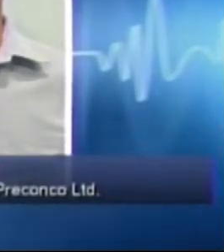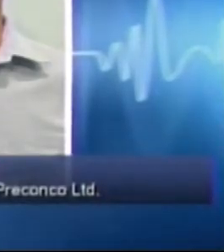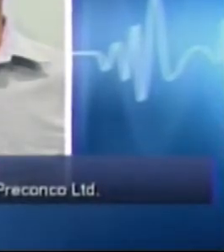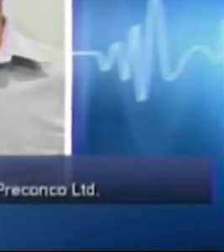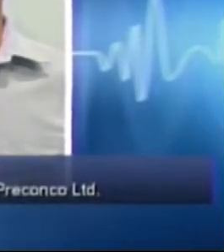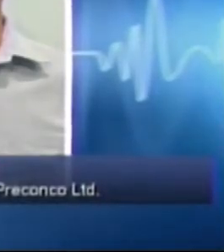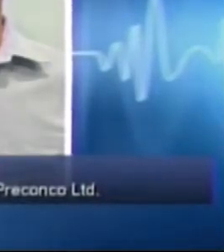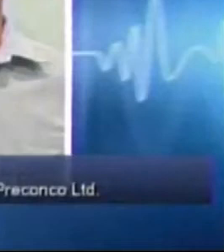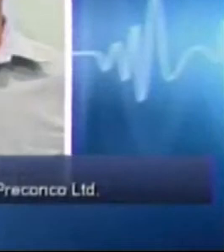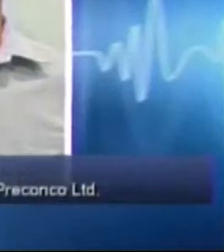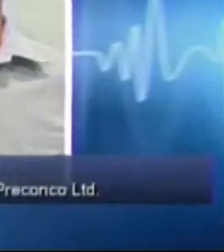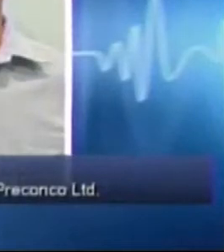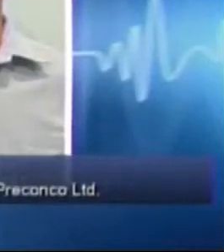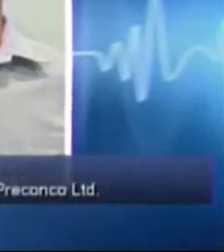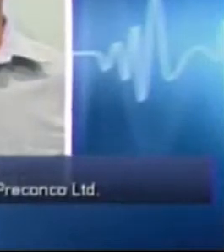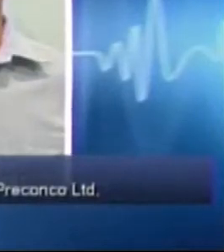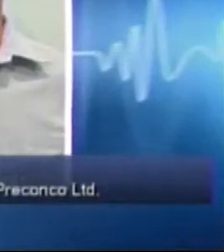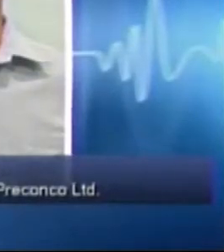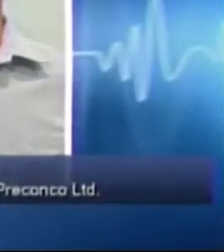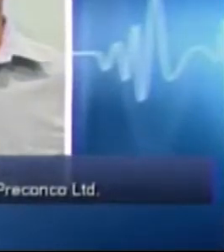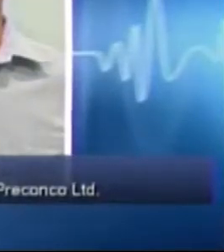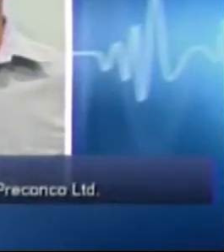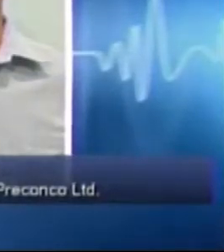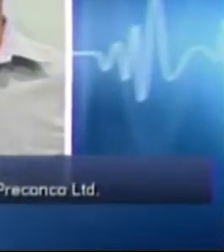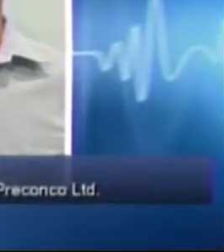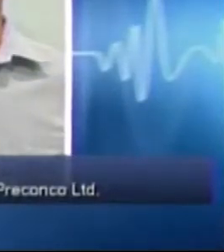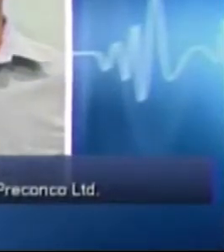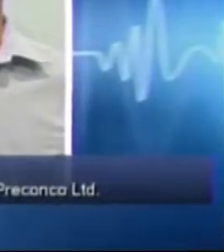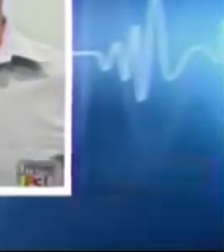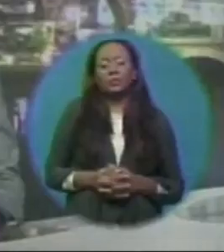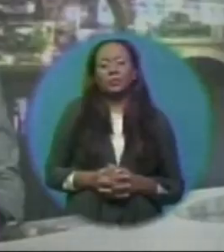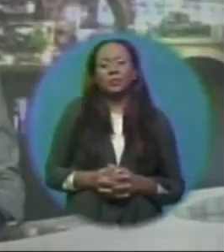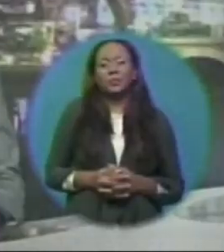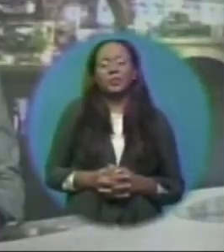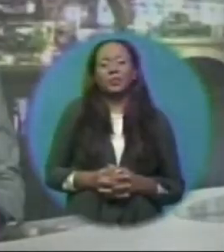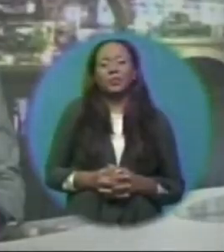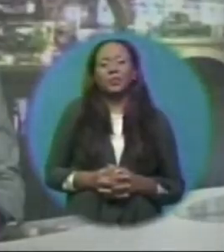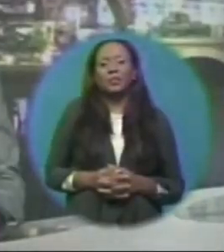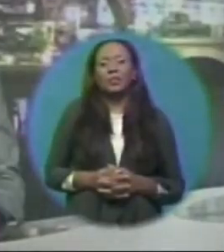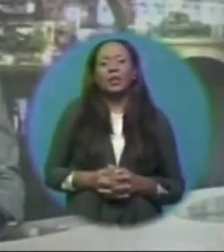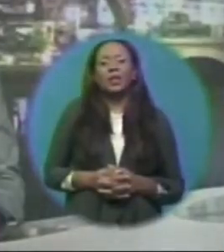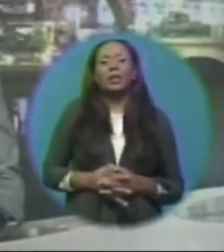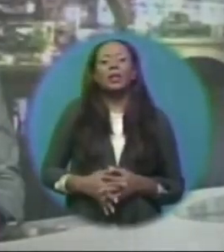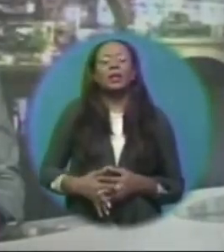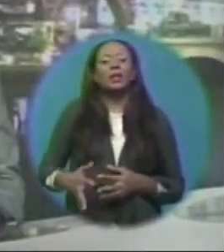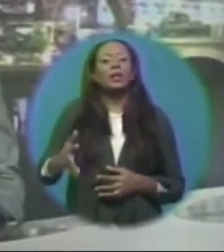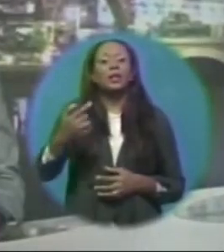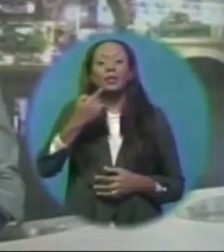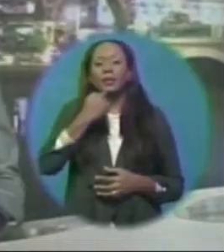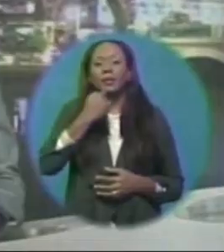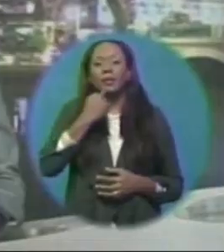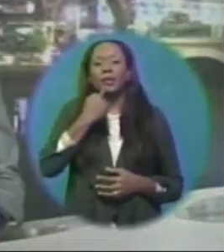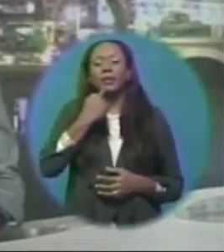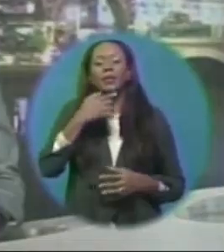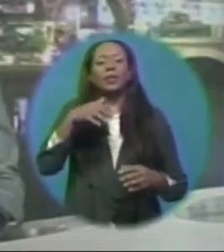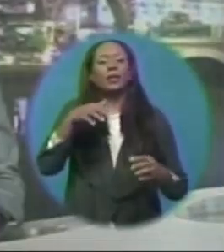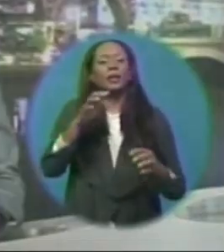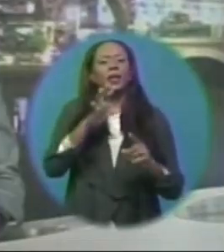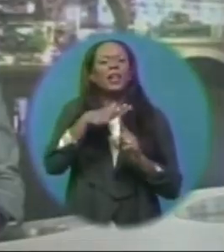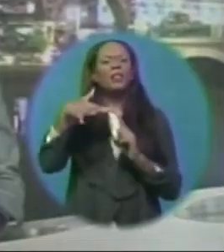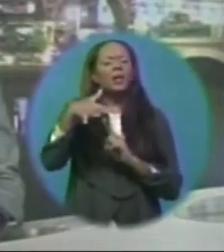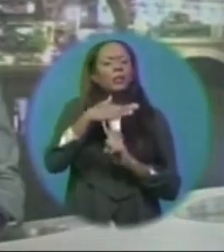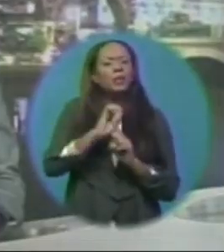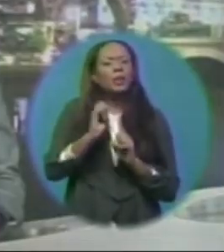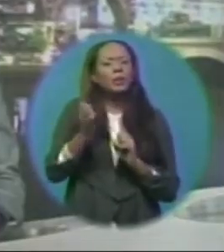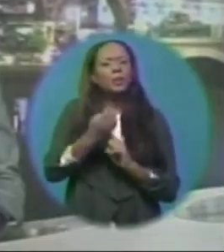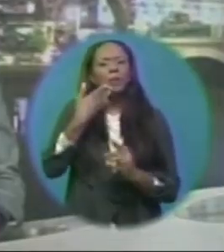at developing some products, and we do have some actually under testing right now. According to Mr. Reed, eco-friendly technology is increasingly